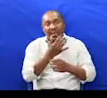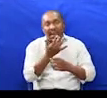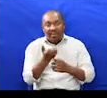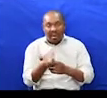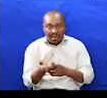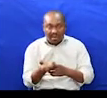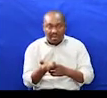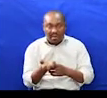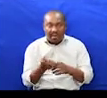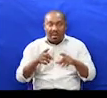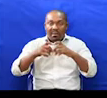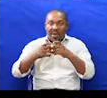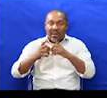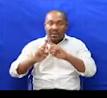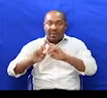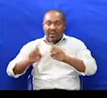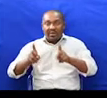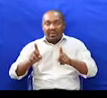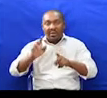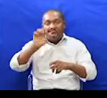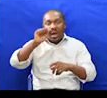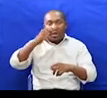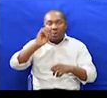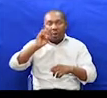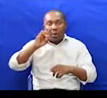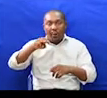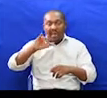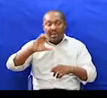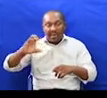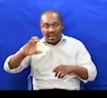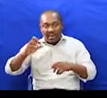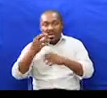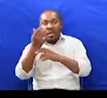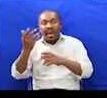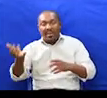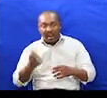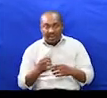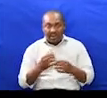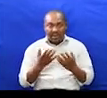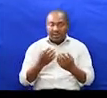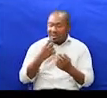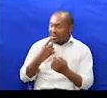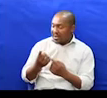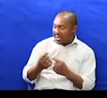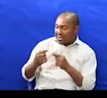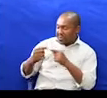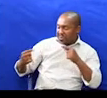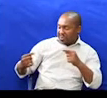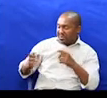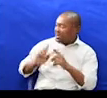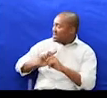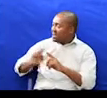number, but different atomic number. So we came that it is not true that the atom of